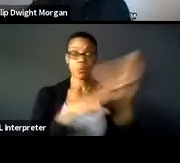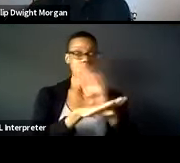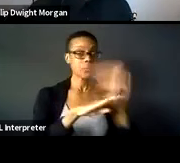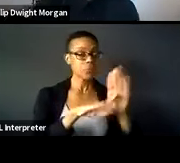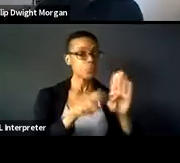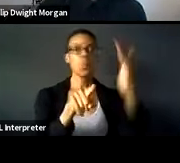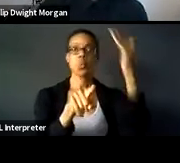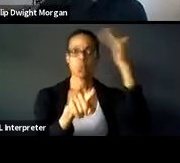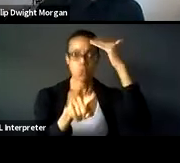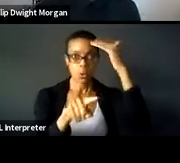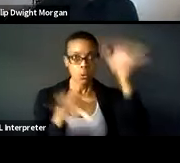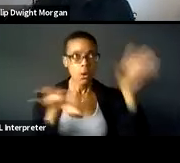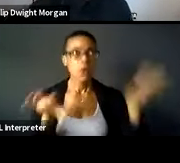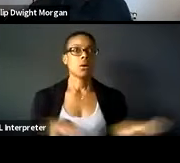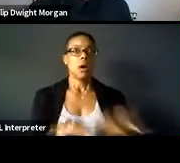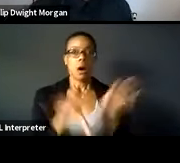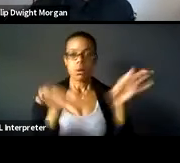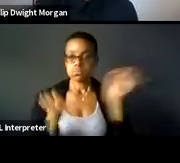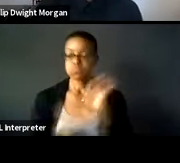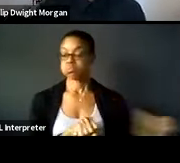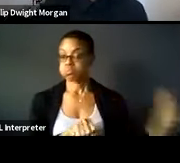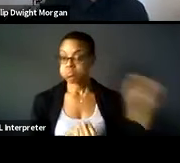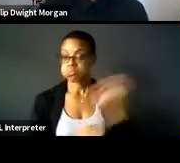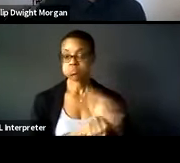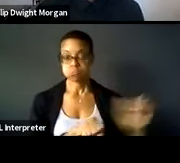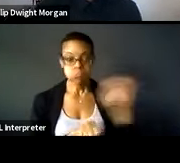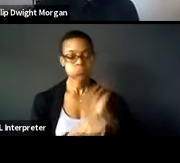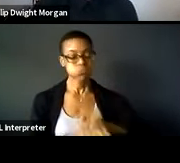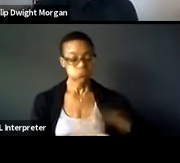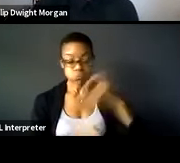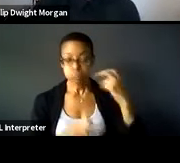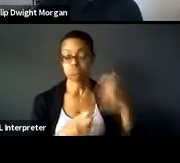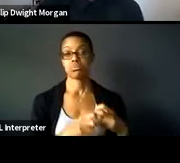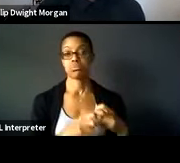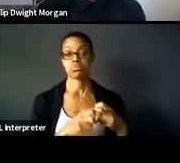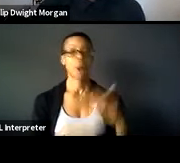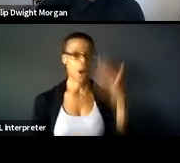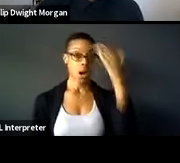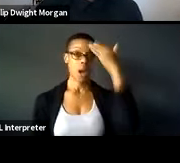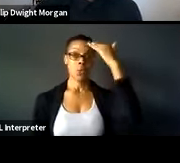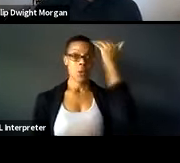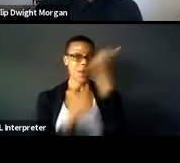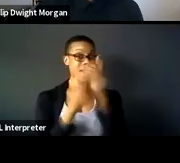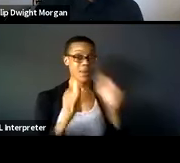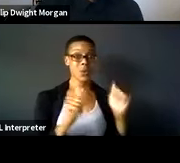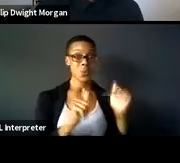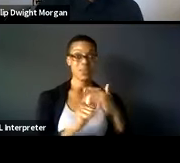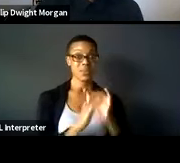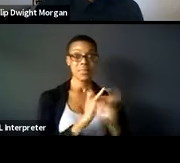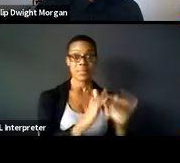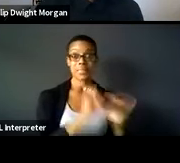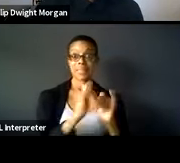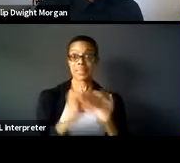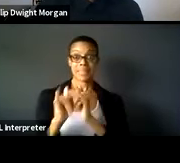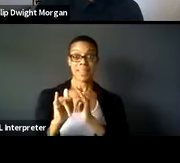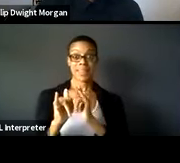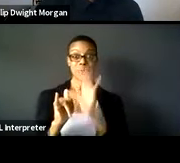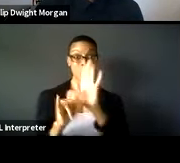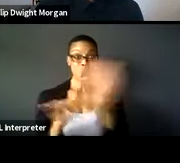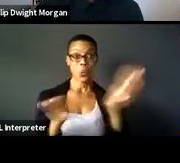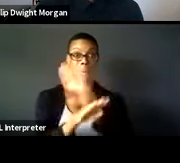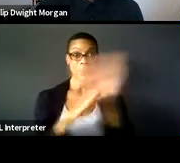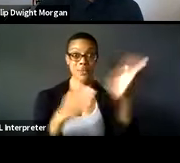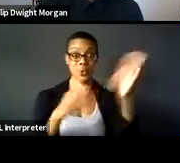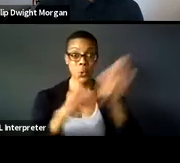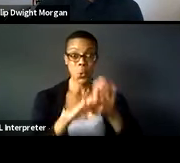you put into it. And I know that anyone that goes through anything like this, don't feel that you're alone. Don't feel the